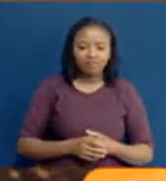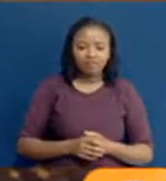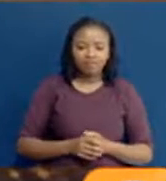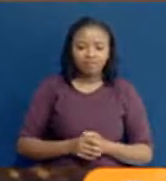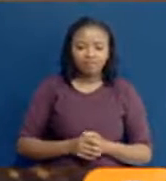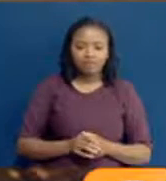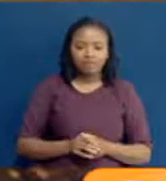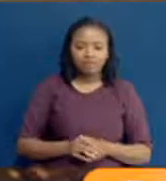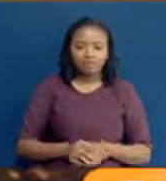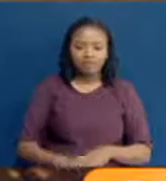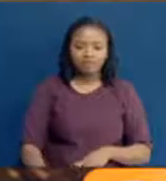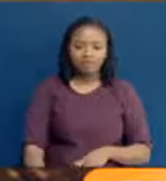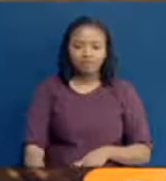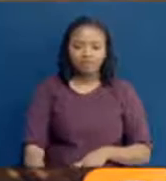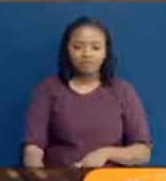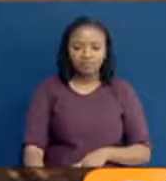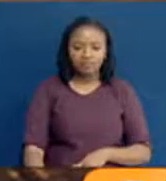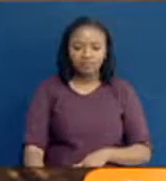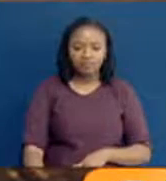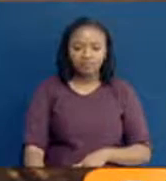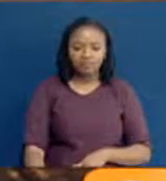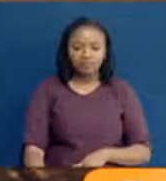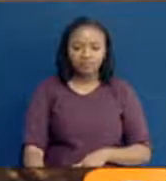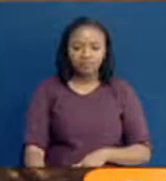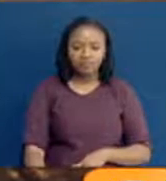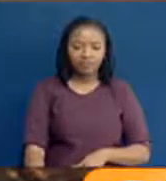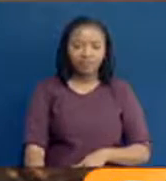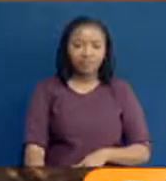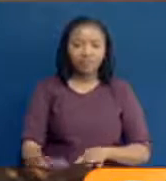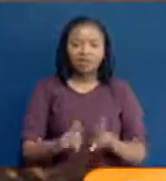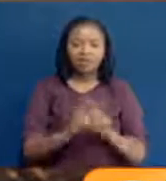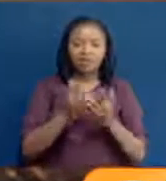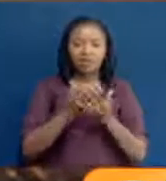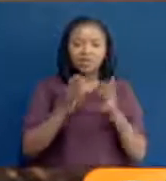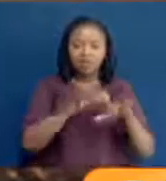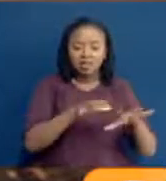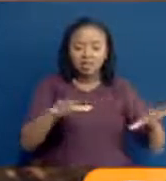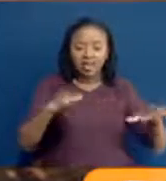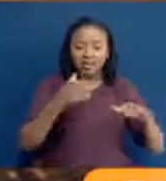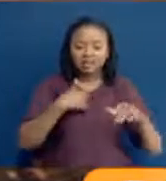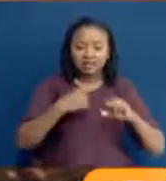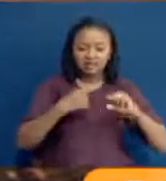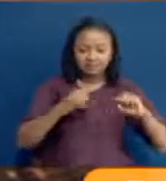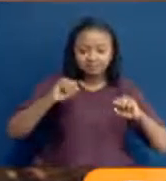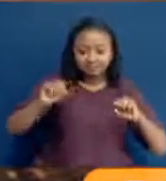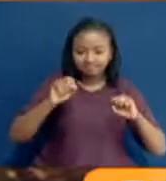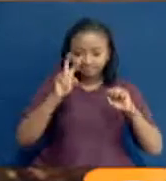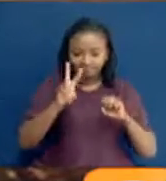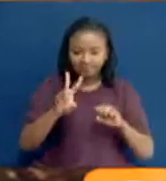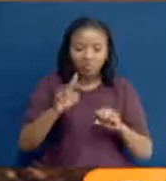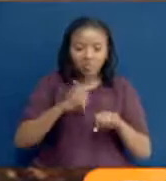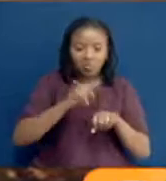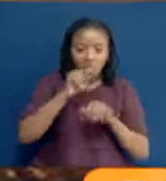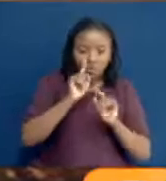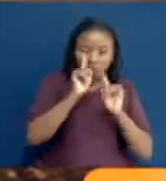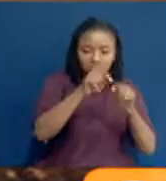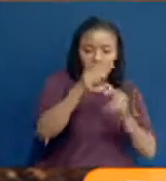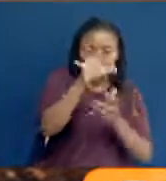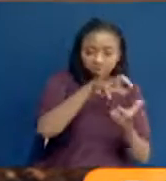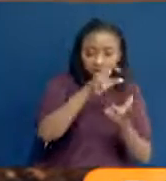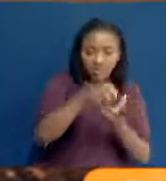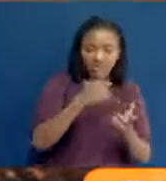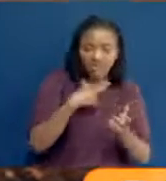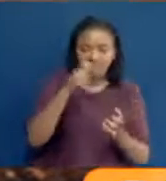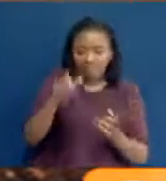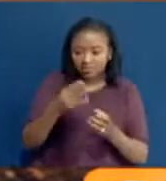there is two sides. Like when you go to a supermarket, there's an offer, a commodity to be sold, and there's a buyer and